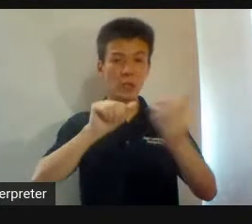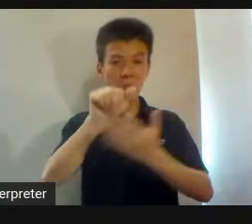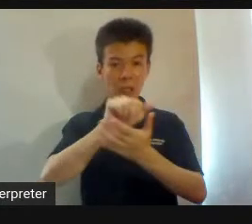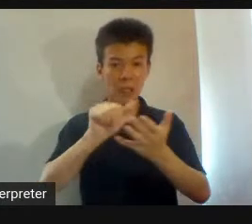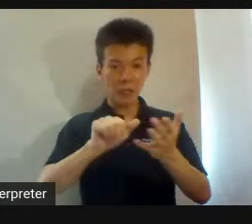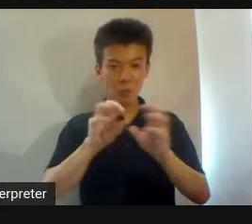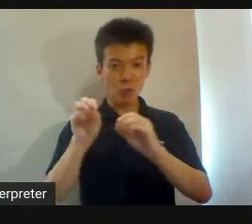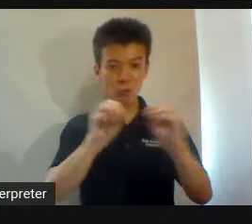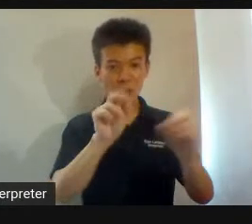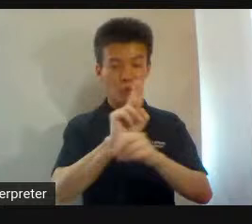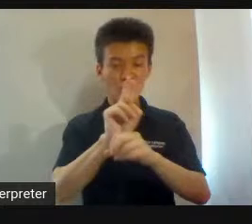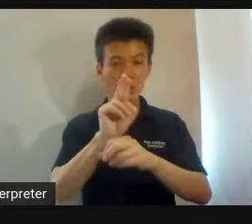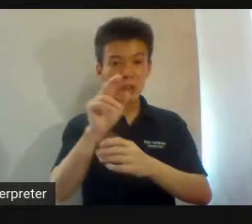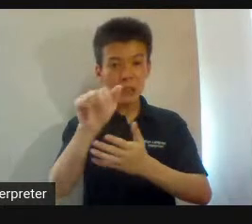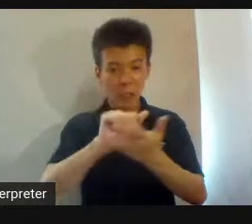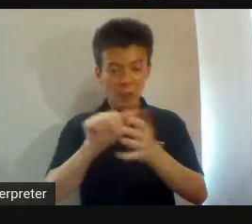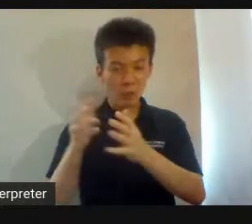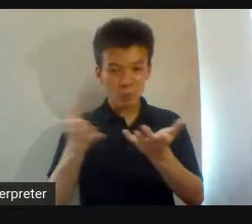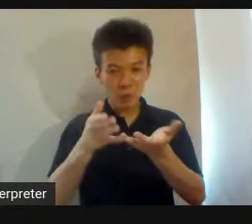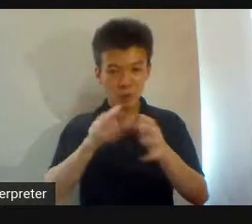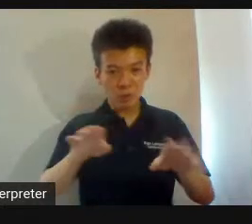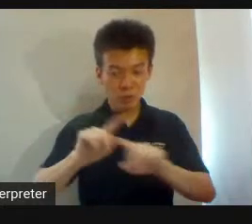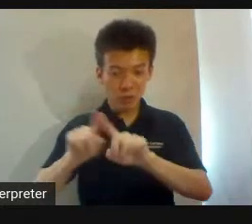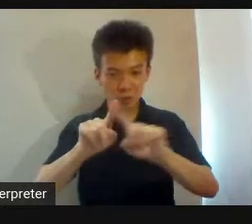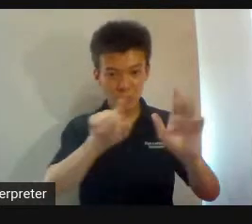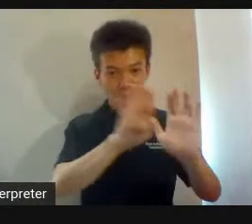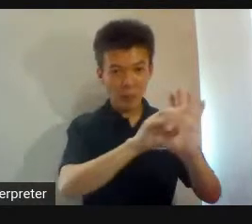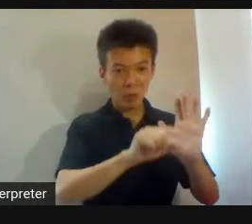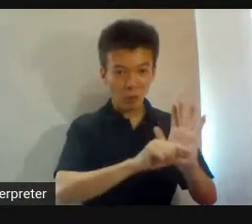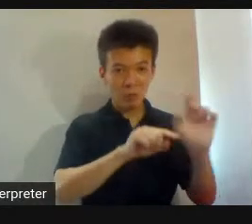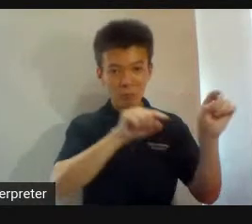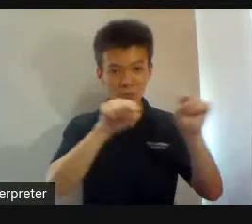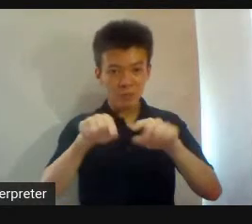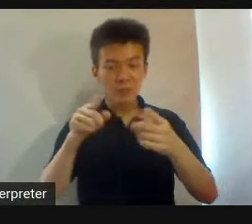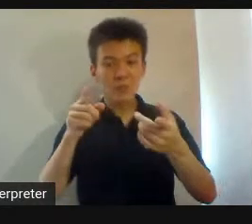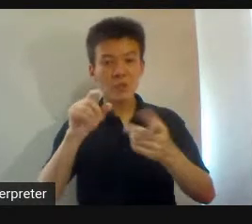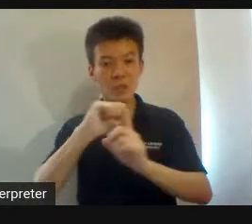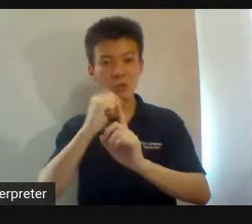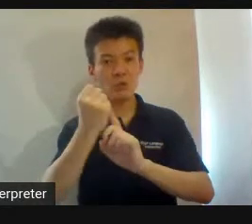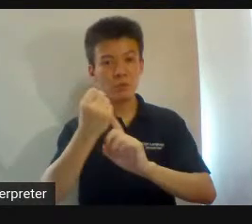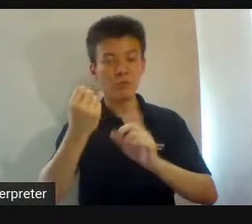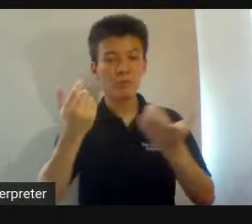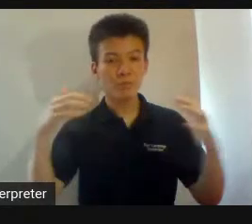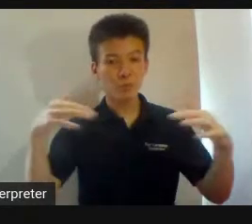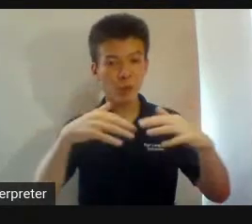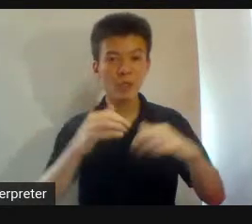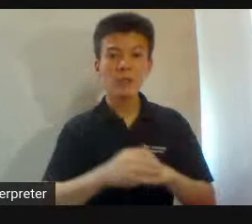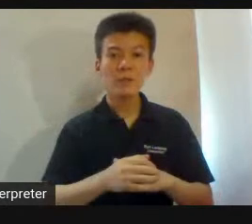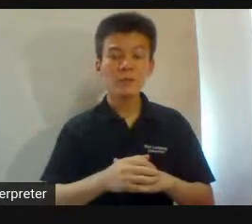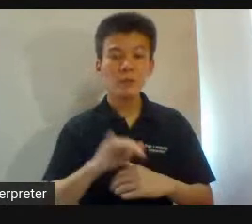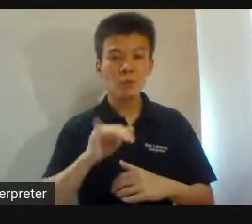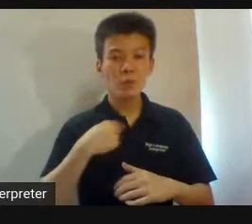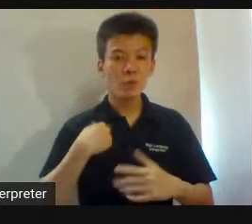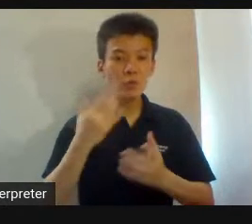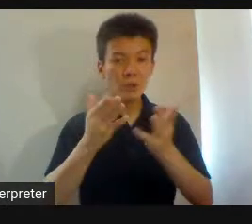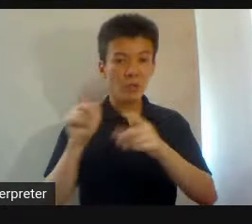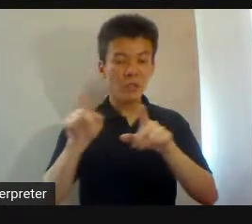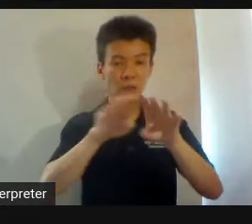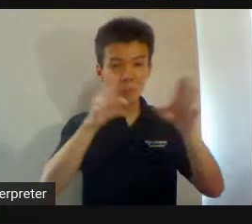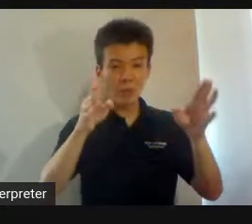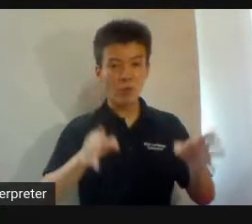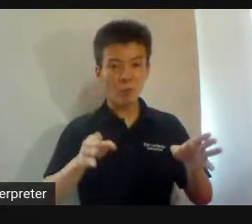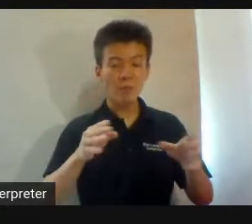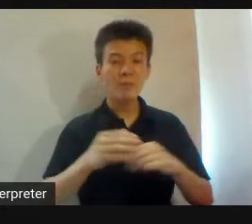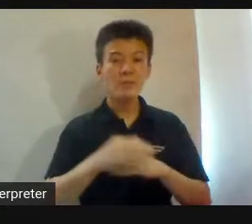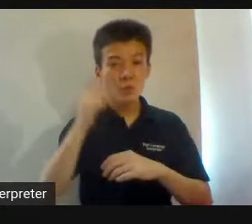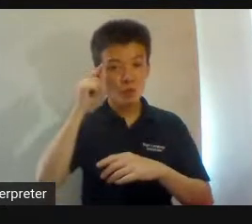the arts to bring children from different backgrounds and social circumstances together. We also serve as a platform